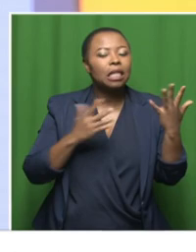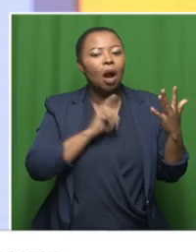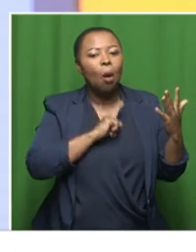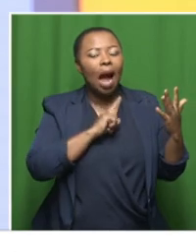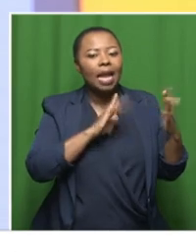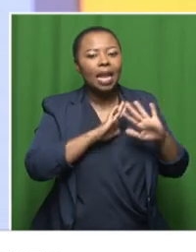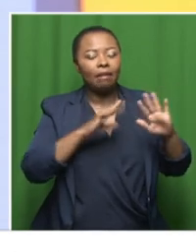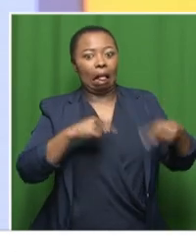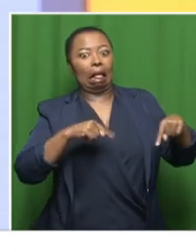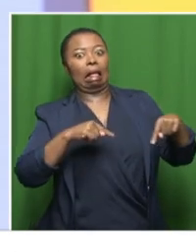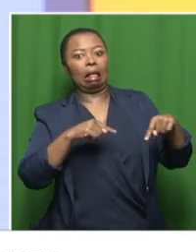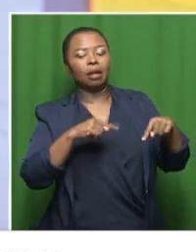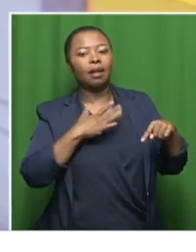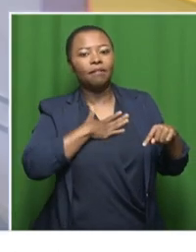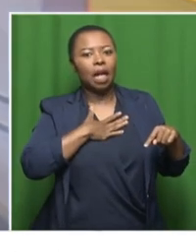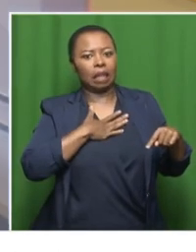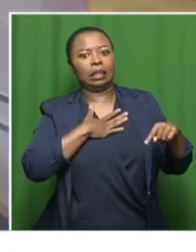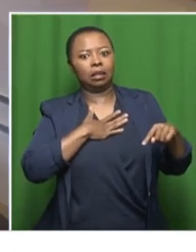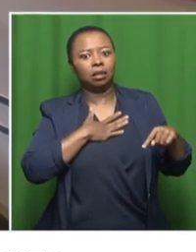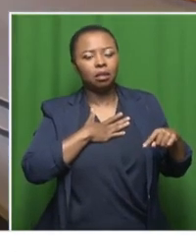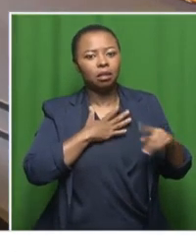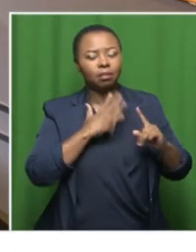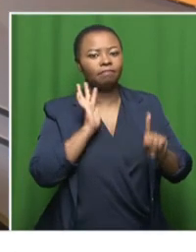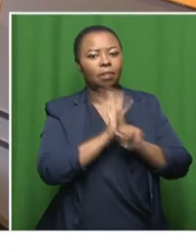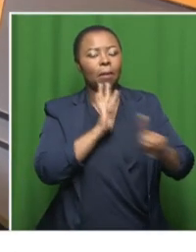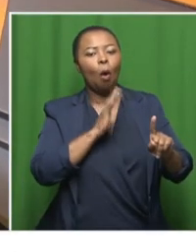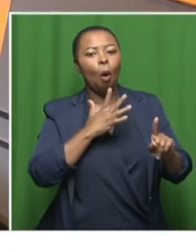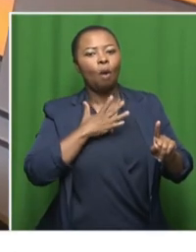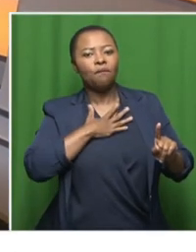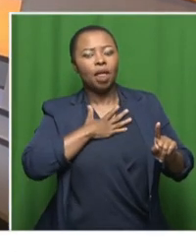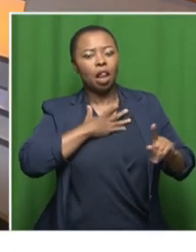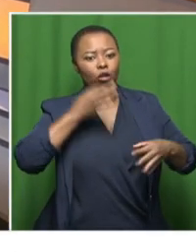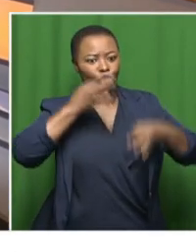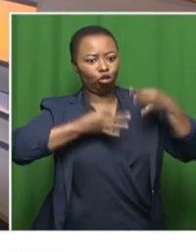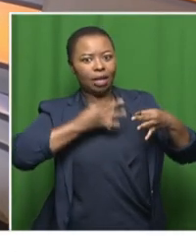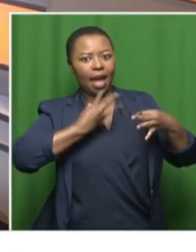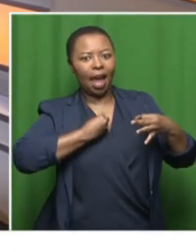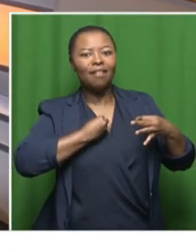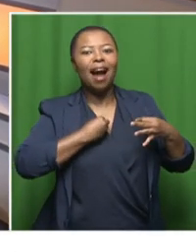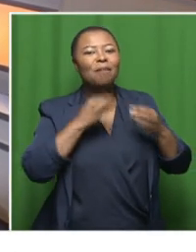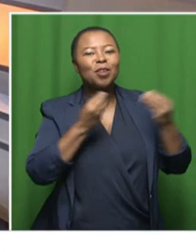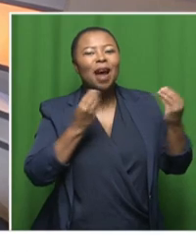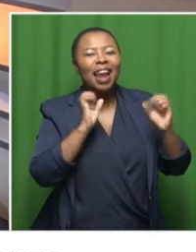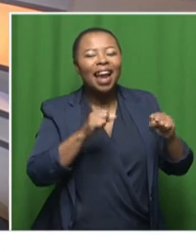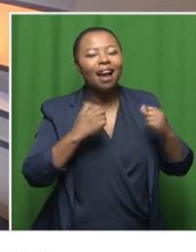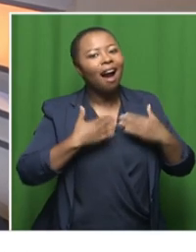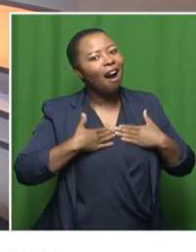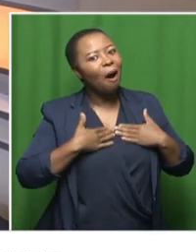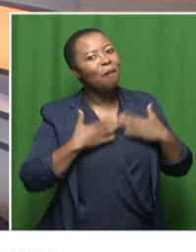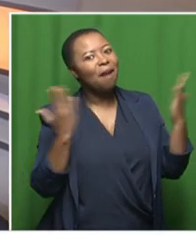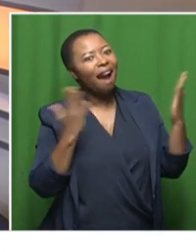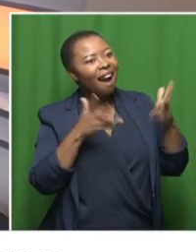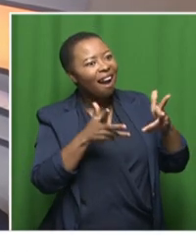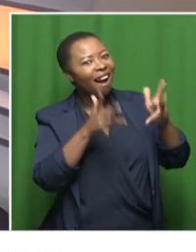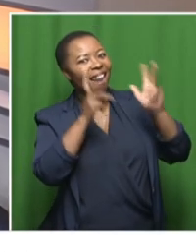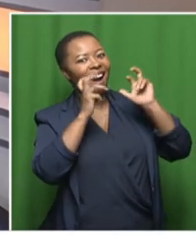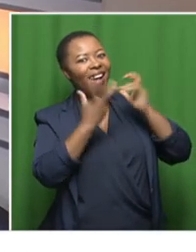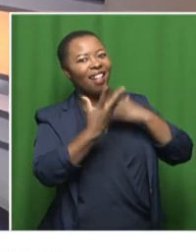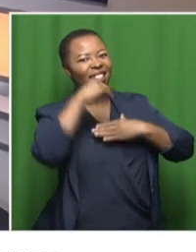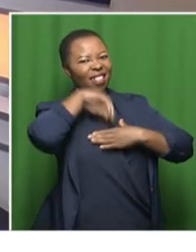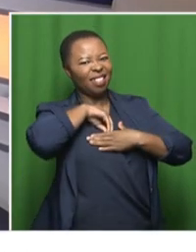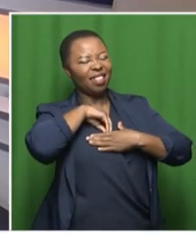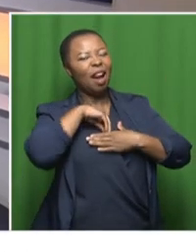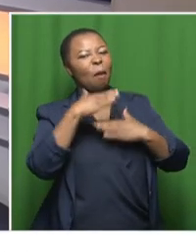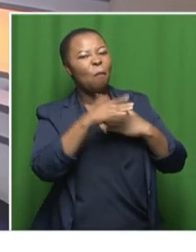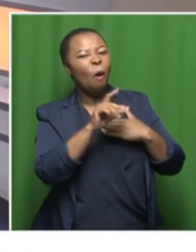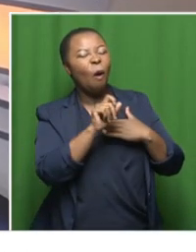non-threatening. Children don't feel threatened, and they don't feel judged. So they open up about much easier than what they would towards their teacher or their